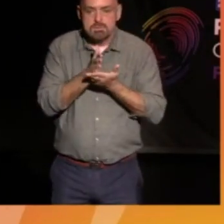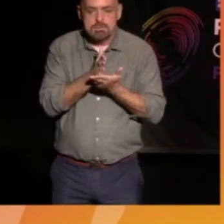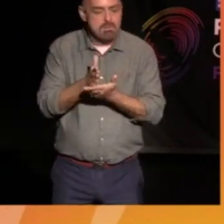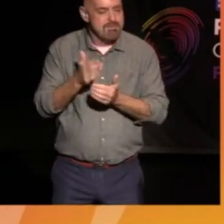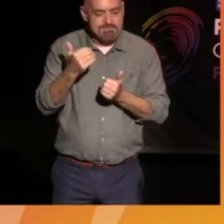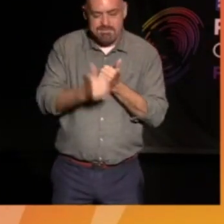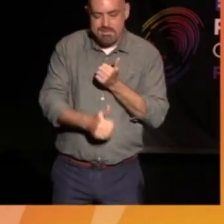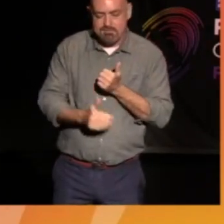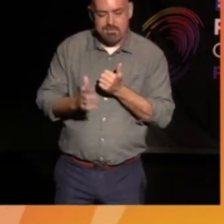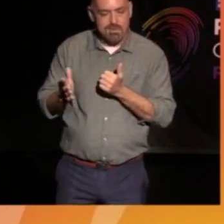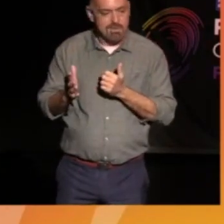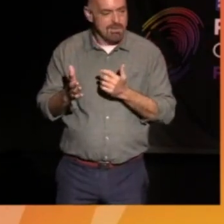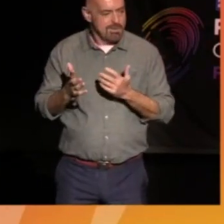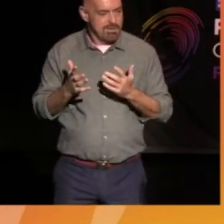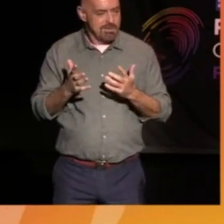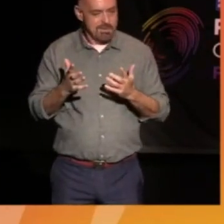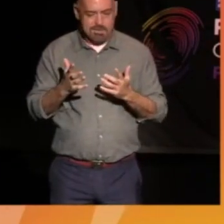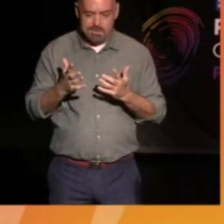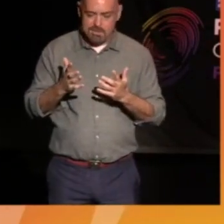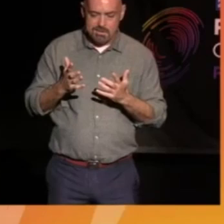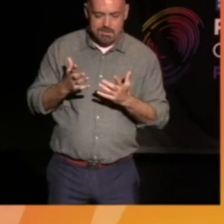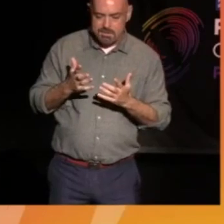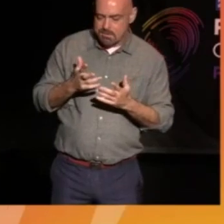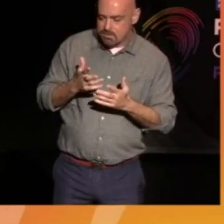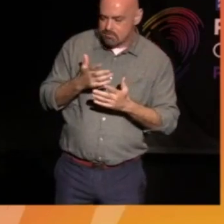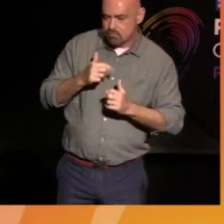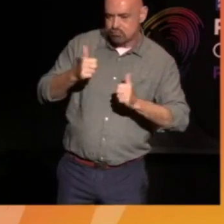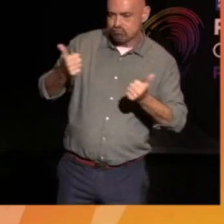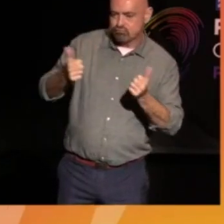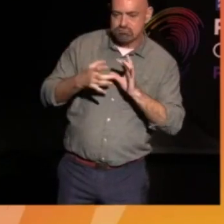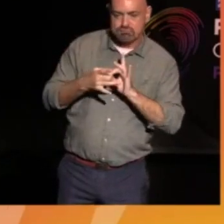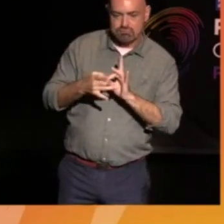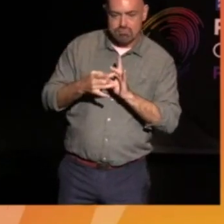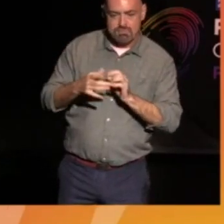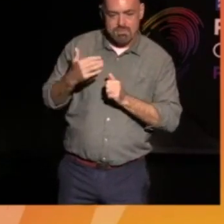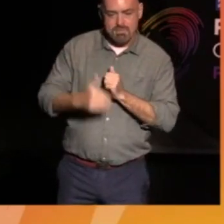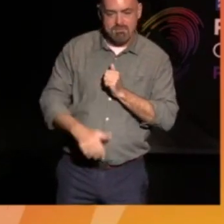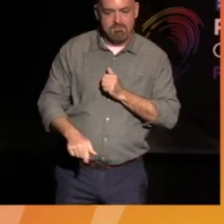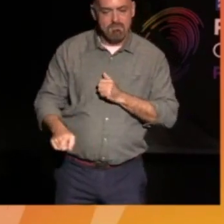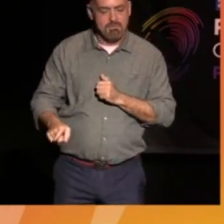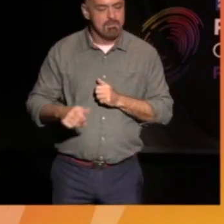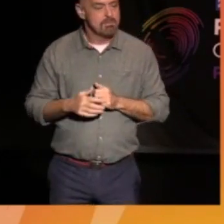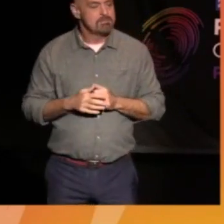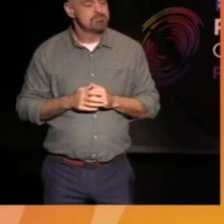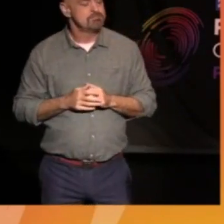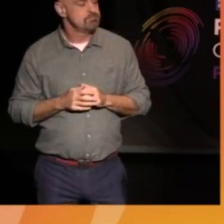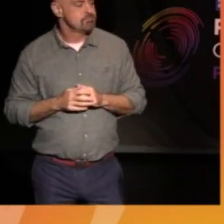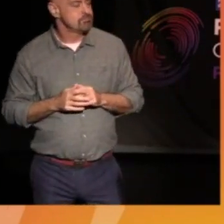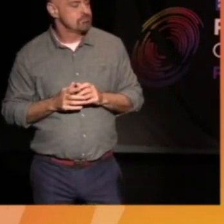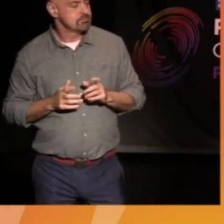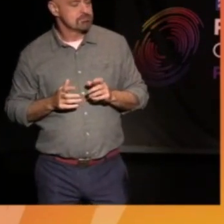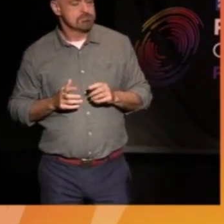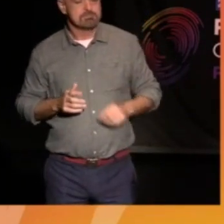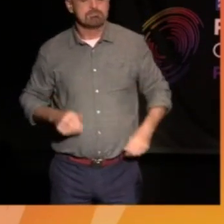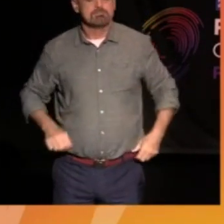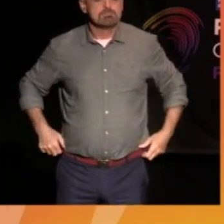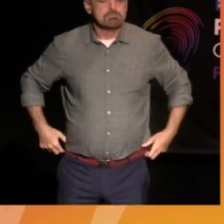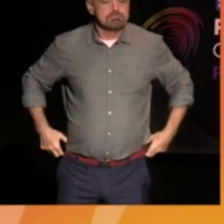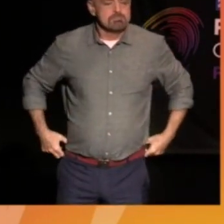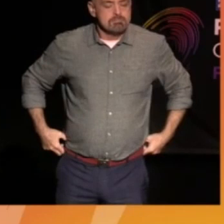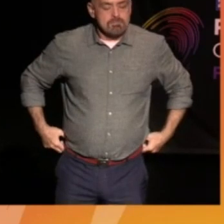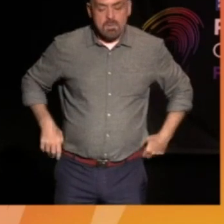faced a good condition. So I think that if I can make a distinction between the children who